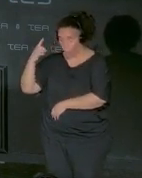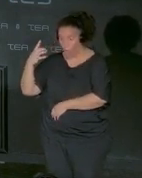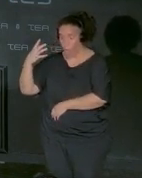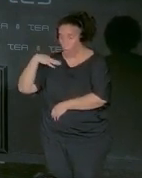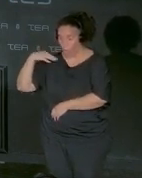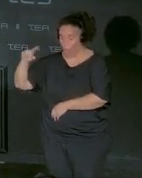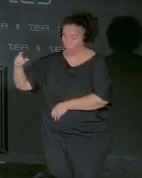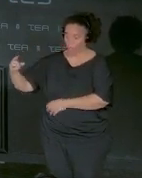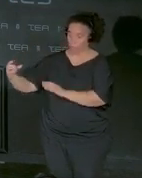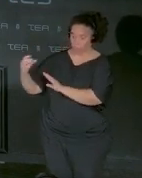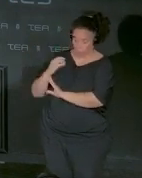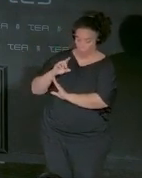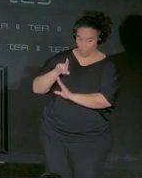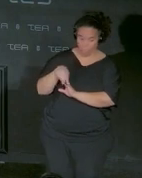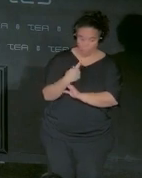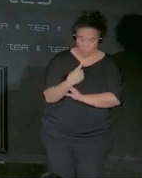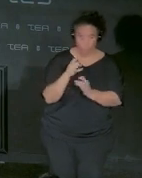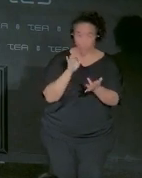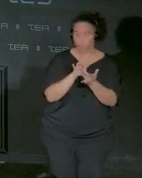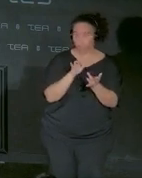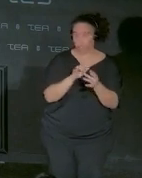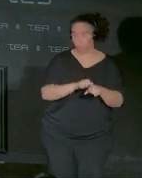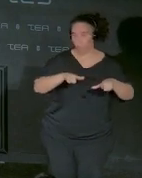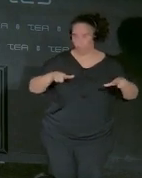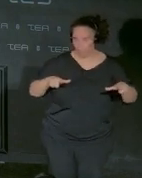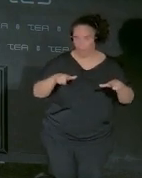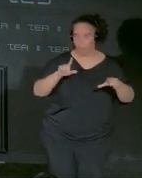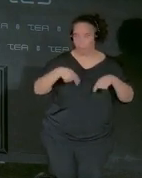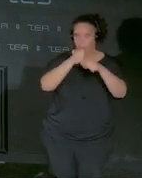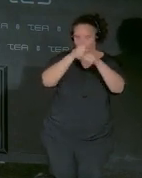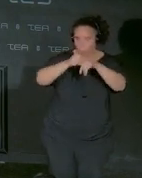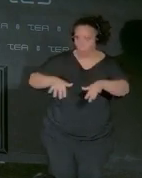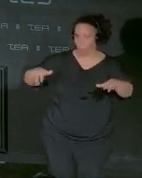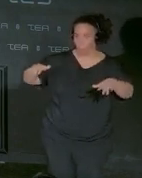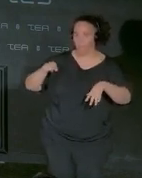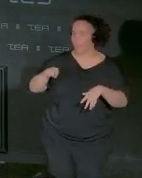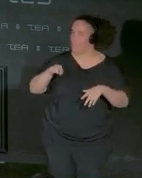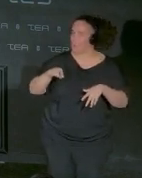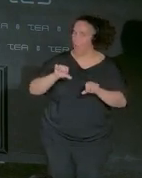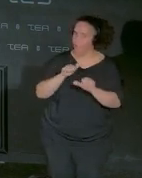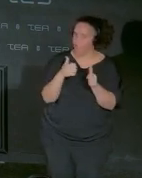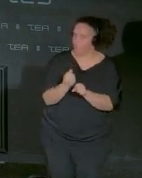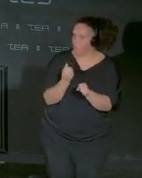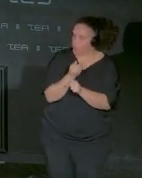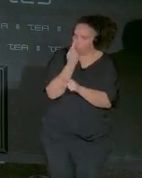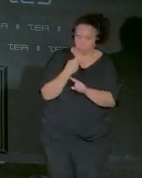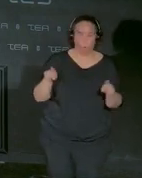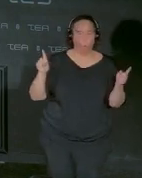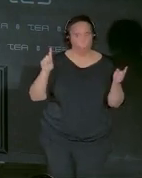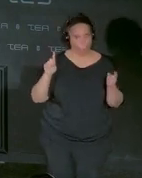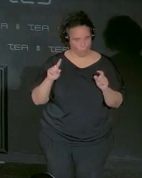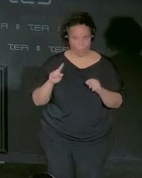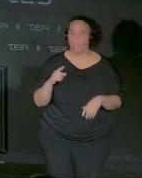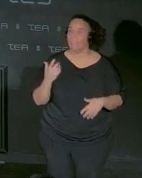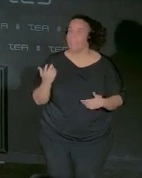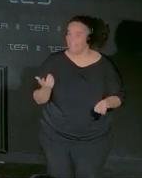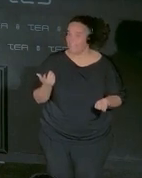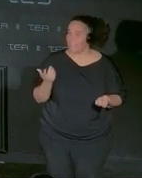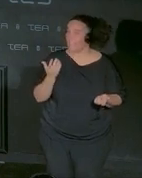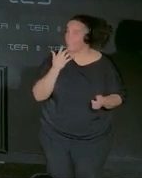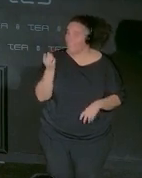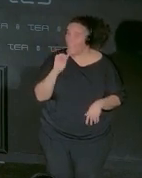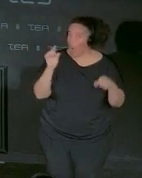Otherwise, it's like you have these big giants like saying, hey, you have a game I'm interested in, but I'm not going to pay you a lot, and I'm giving you a